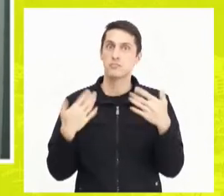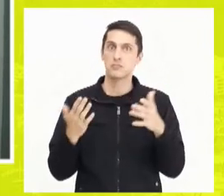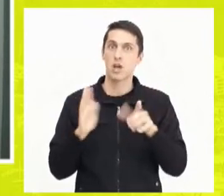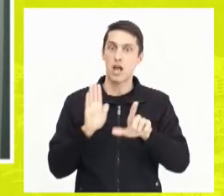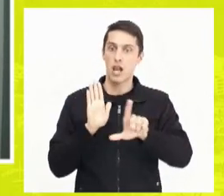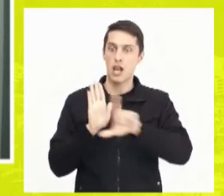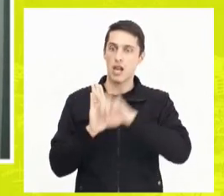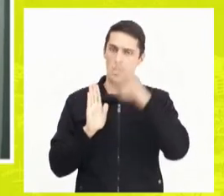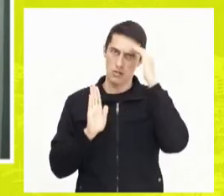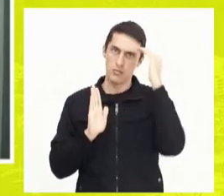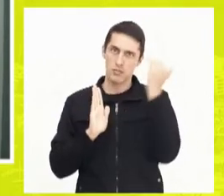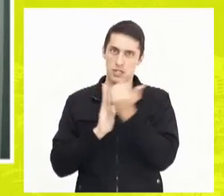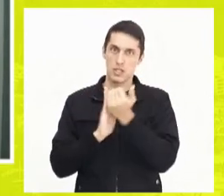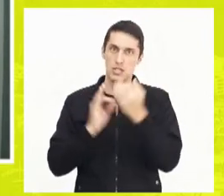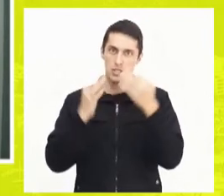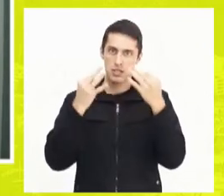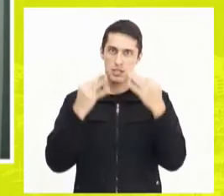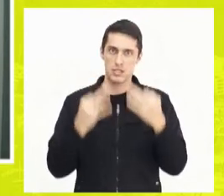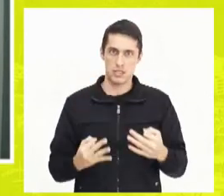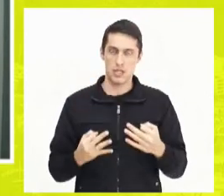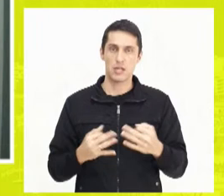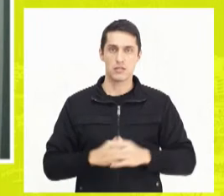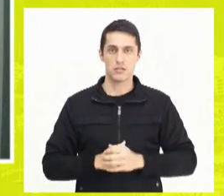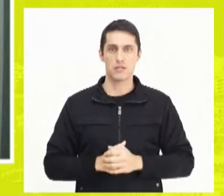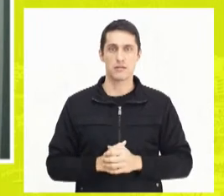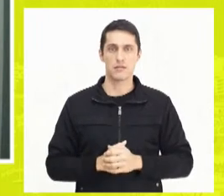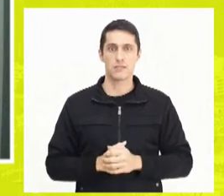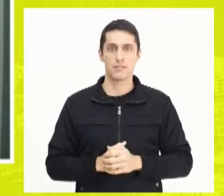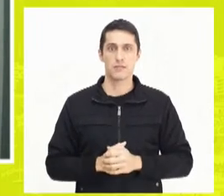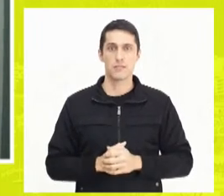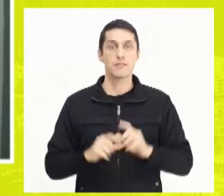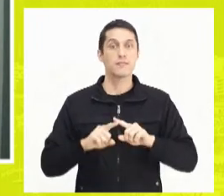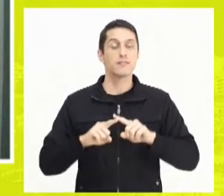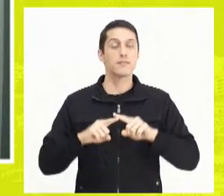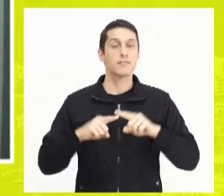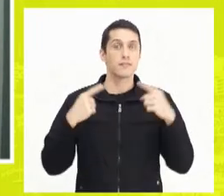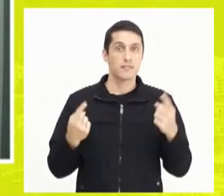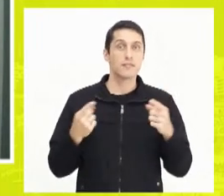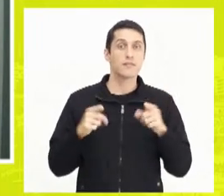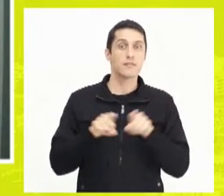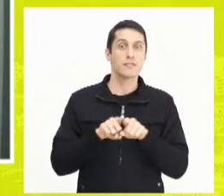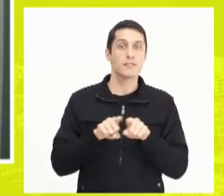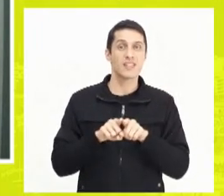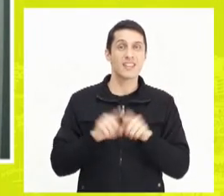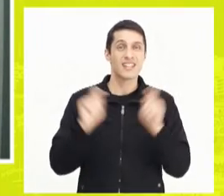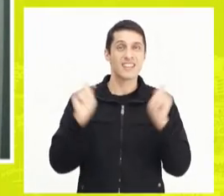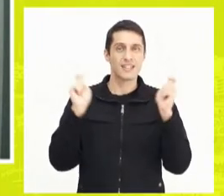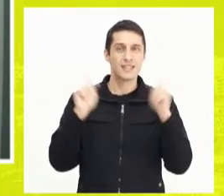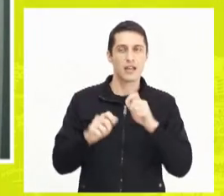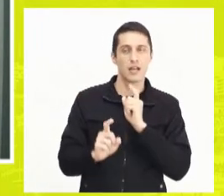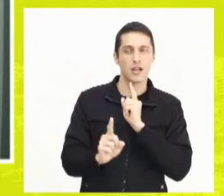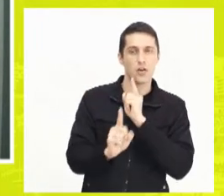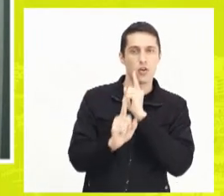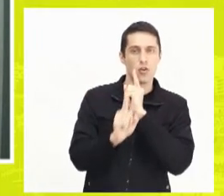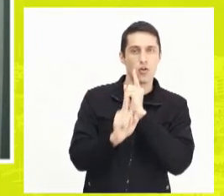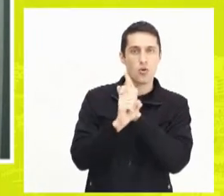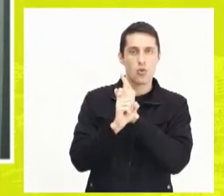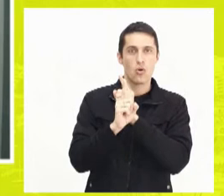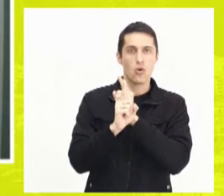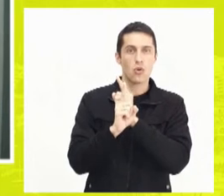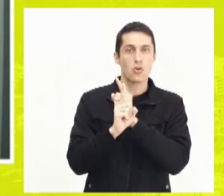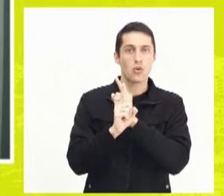doesn't reveal the content of that mess so it doesn't really break the